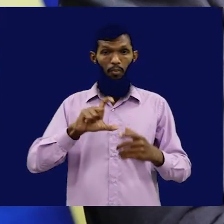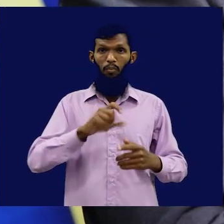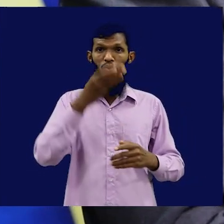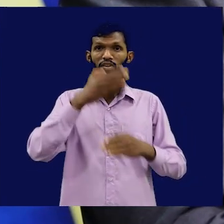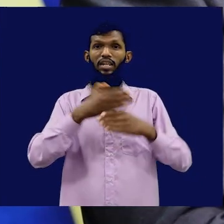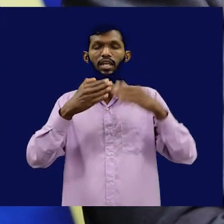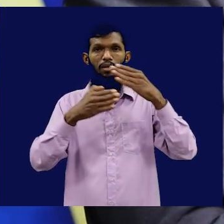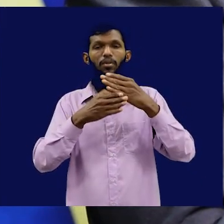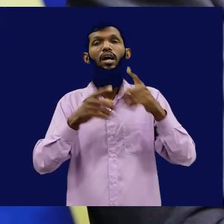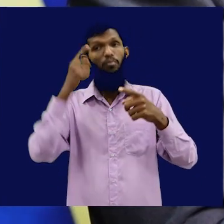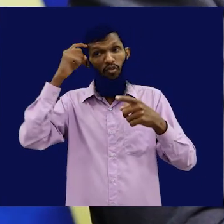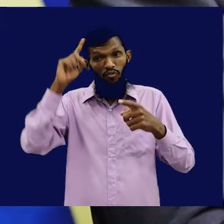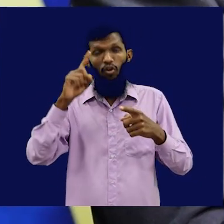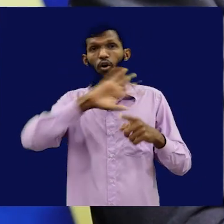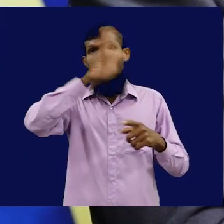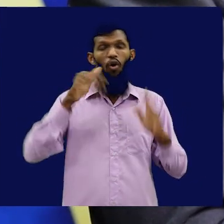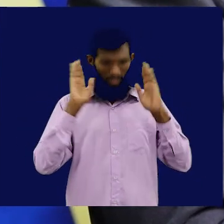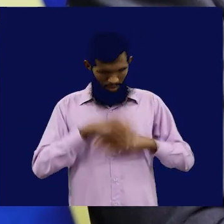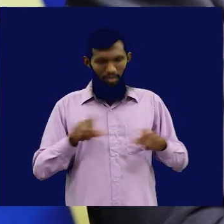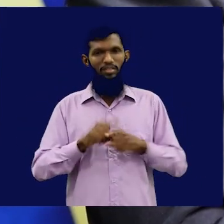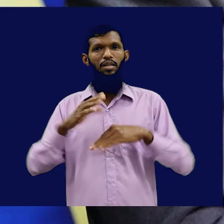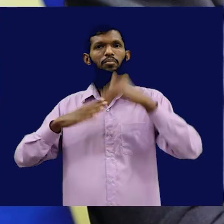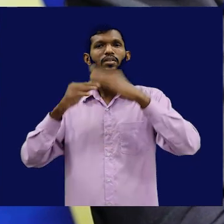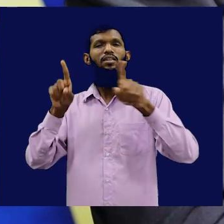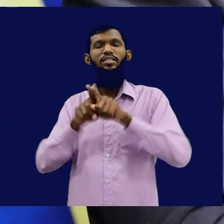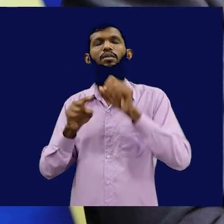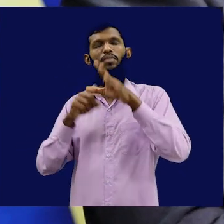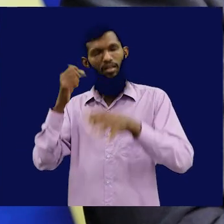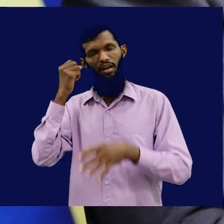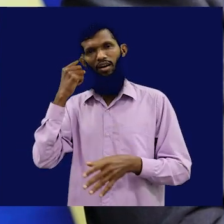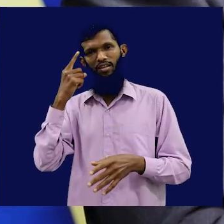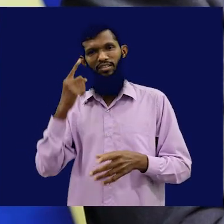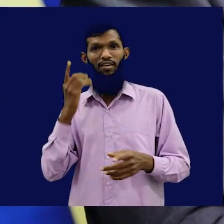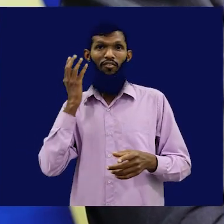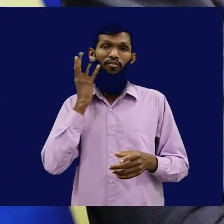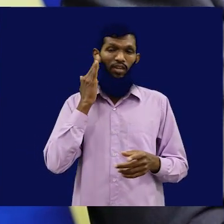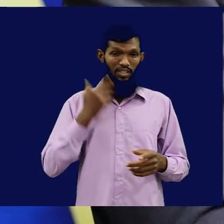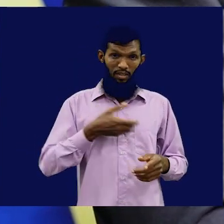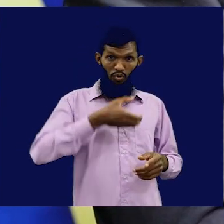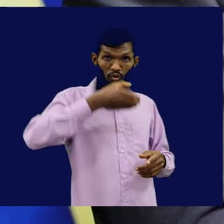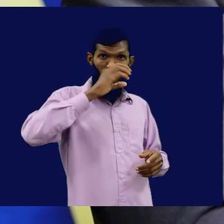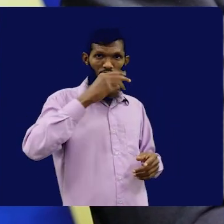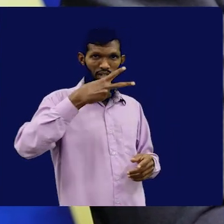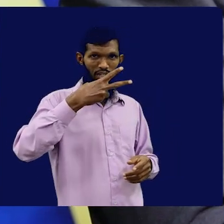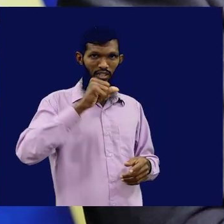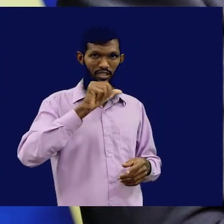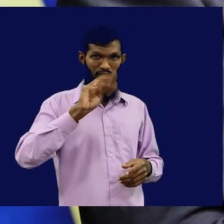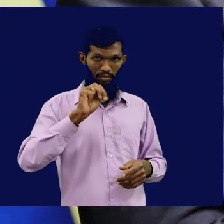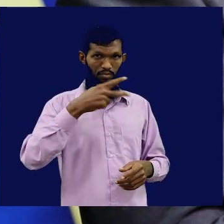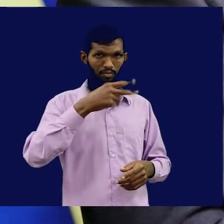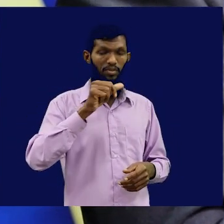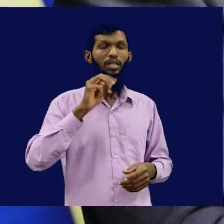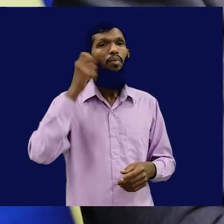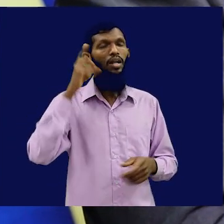who built the house to be a place of sanctuary for humankind and a place of safety. When he drinks the water of Zamzam,